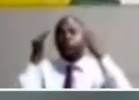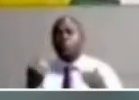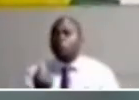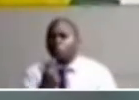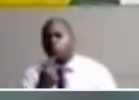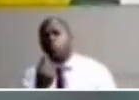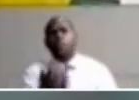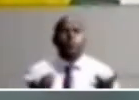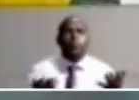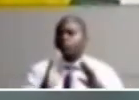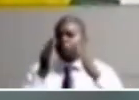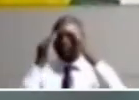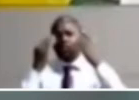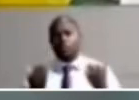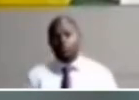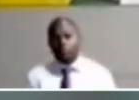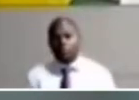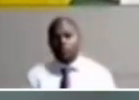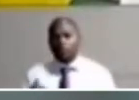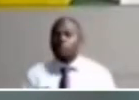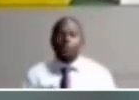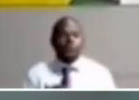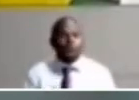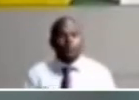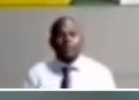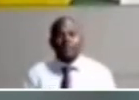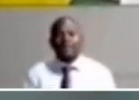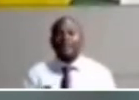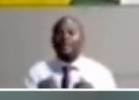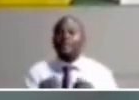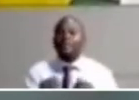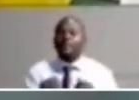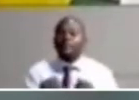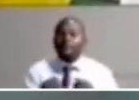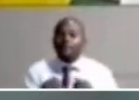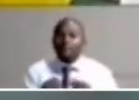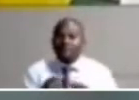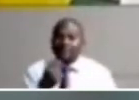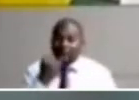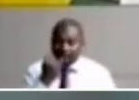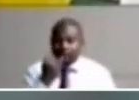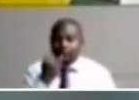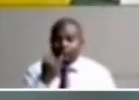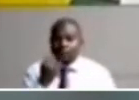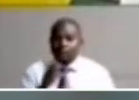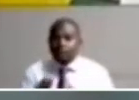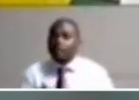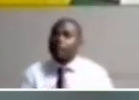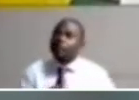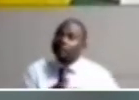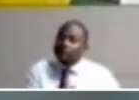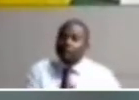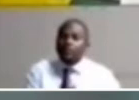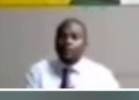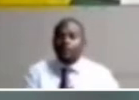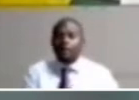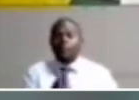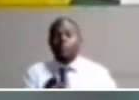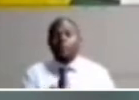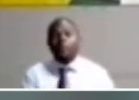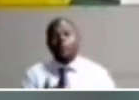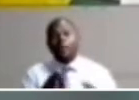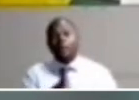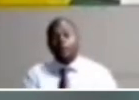who is who. So you are really an enemy. When you hear a so-called leader, people are